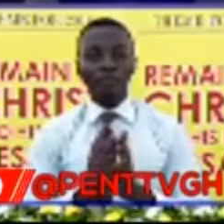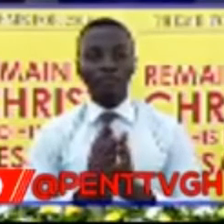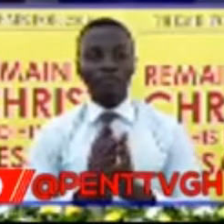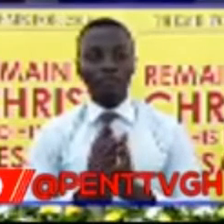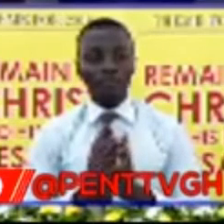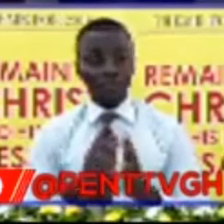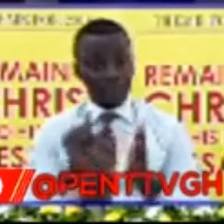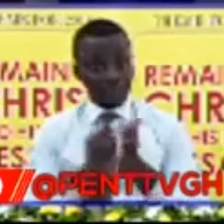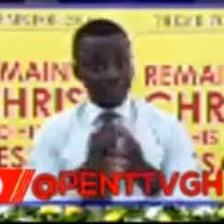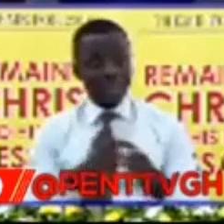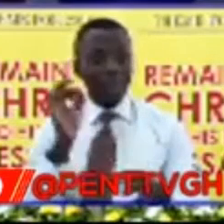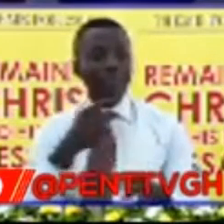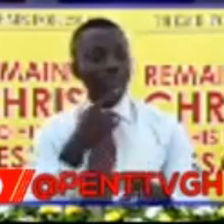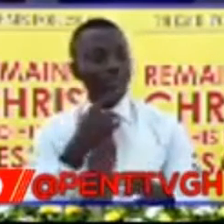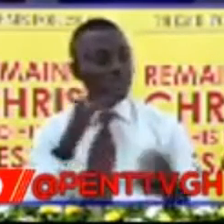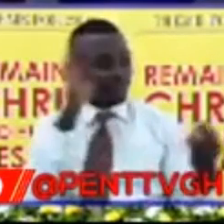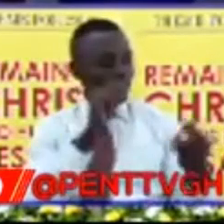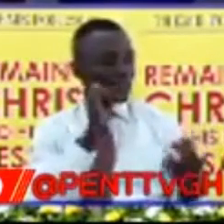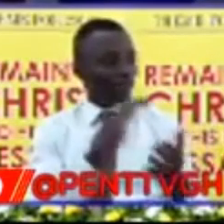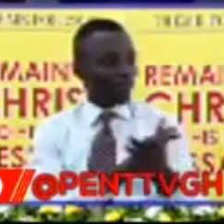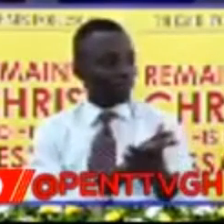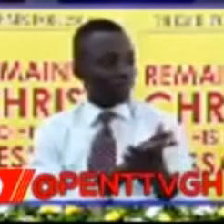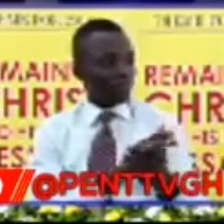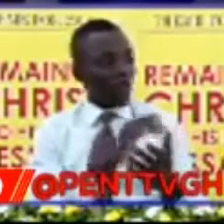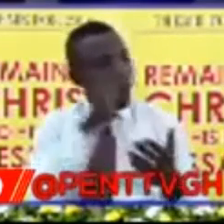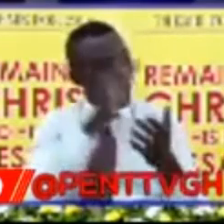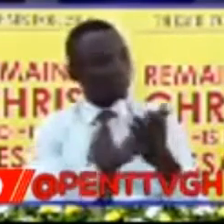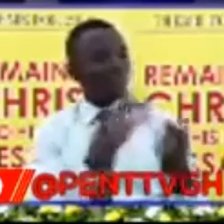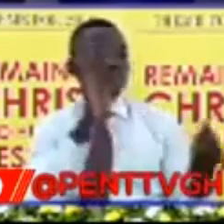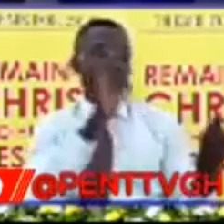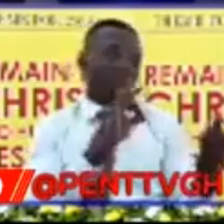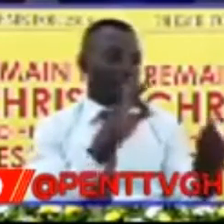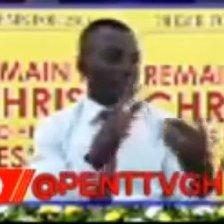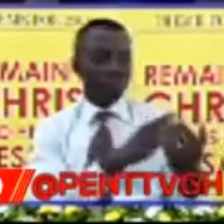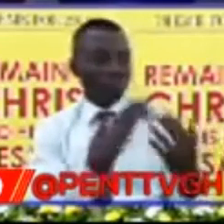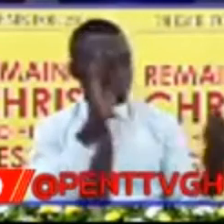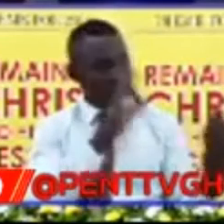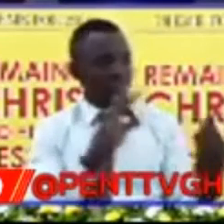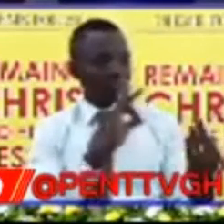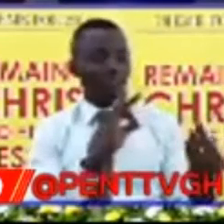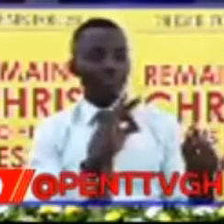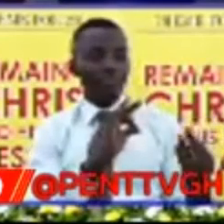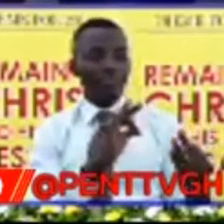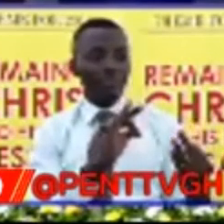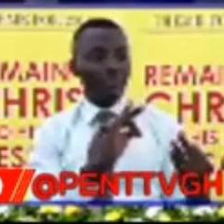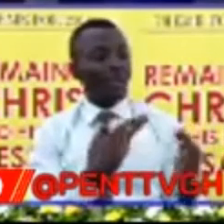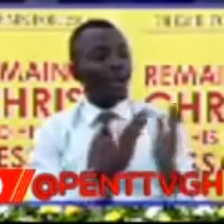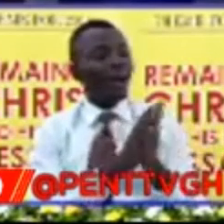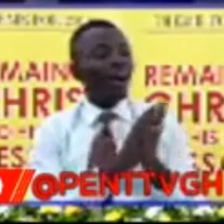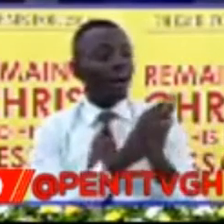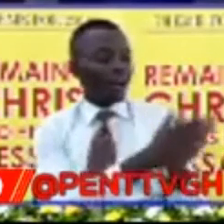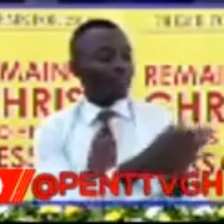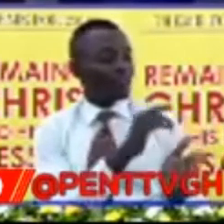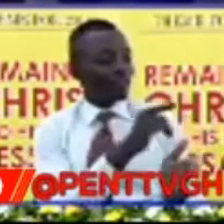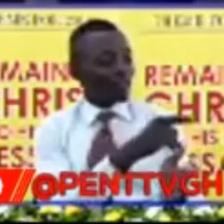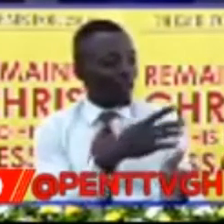your wife and or your spouse, either your husband or wife, and ask him or her what he